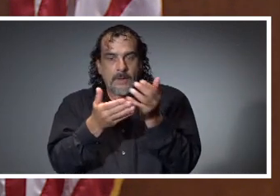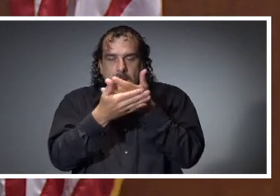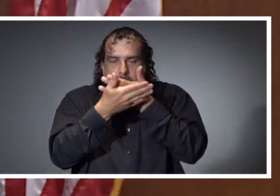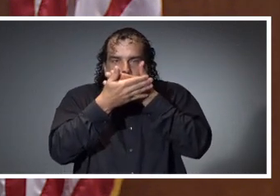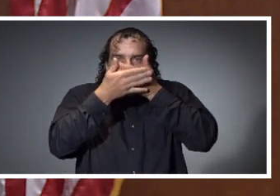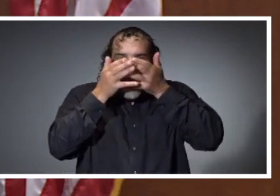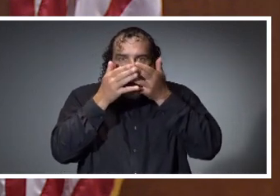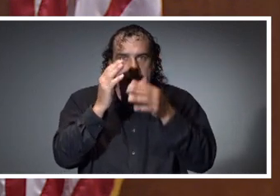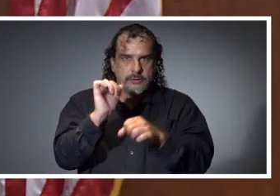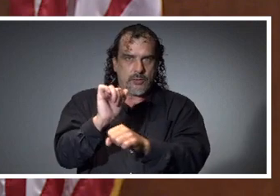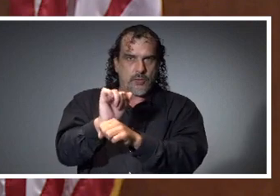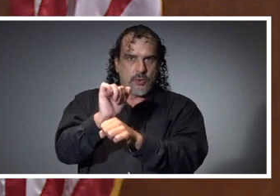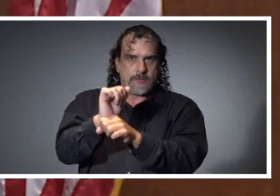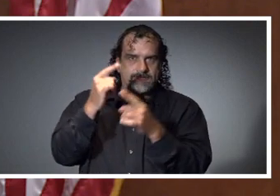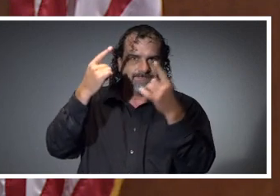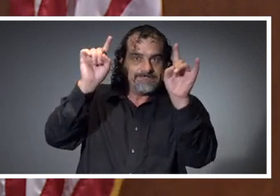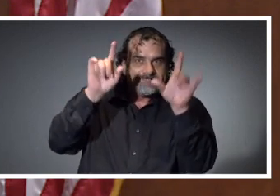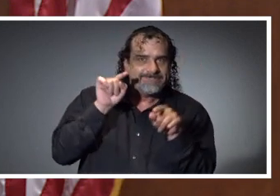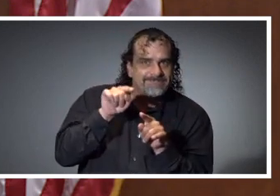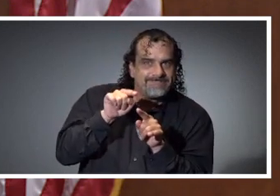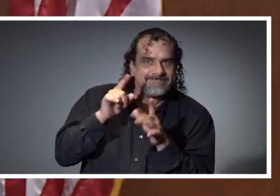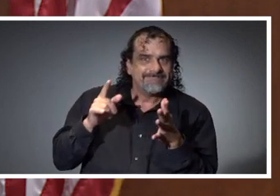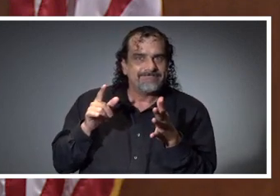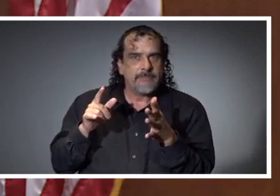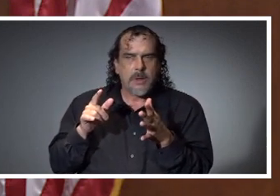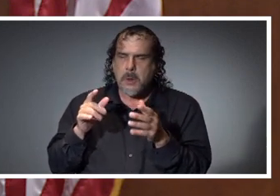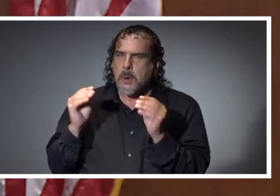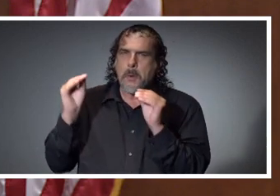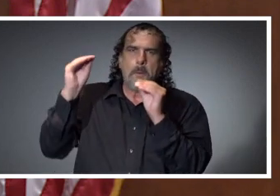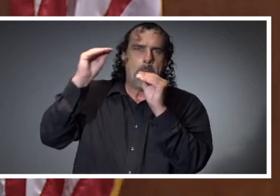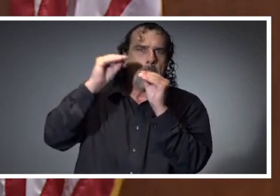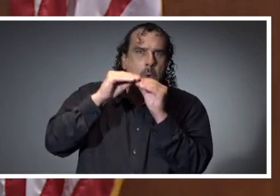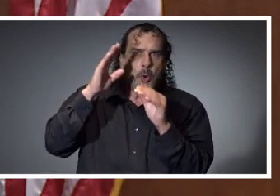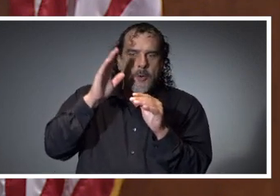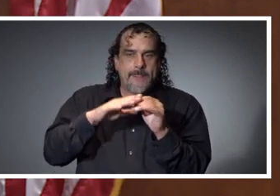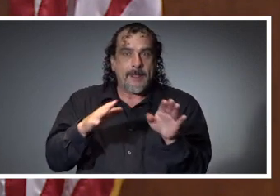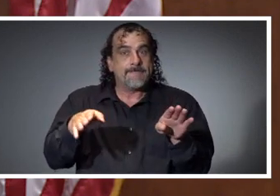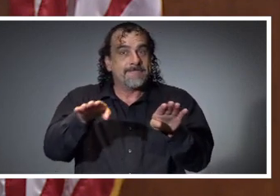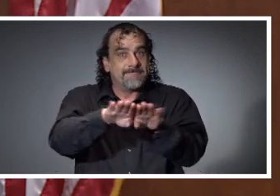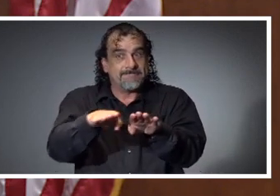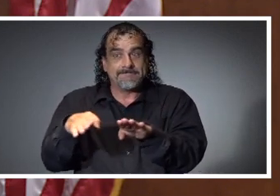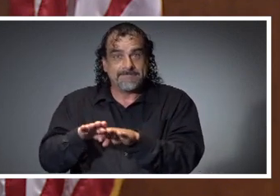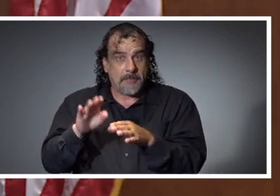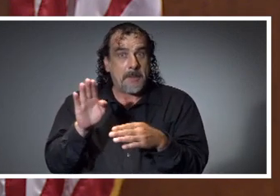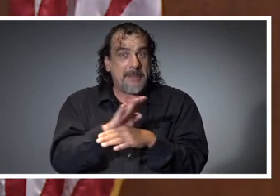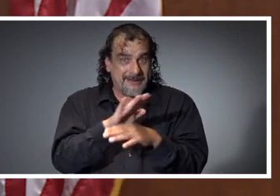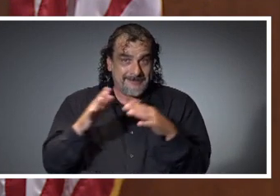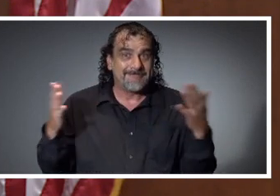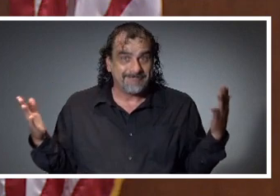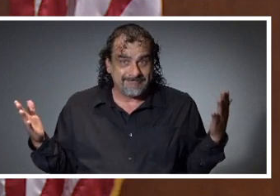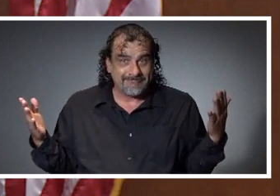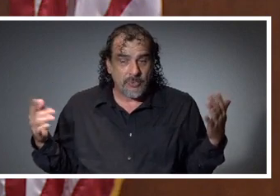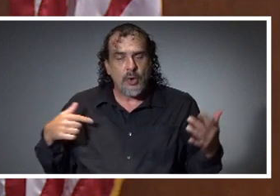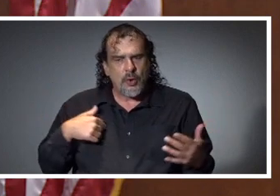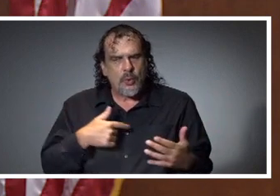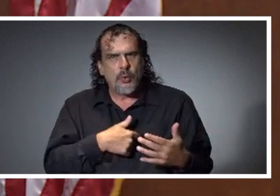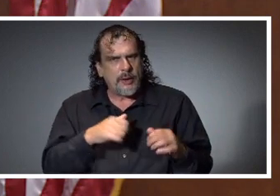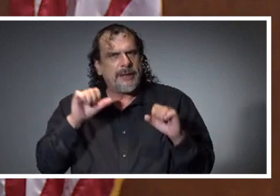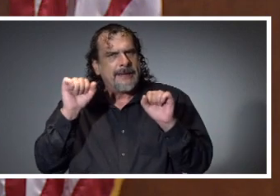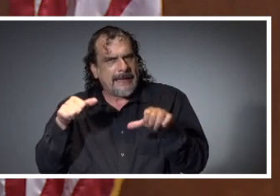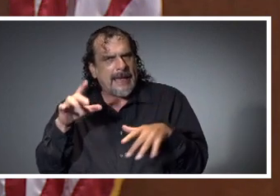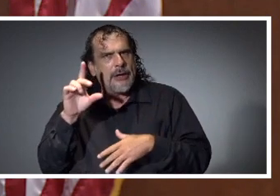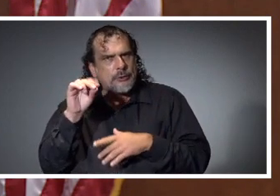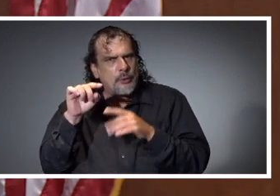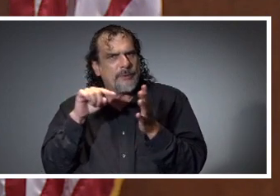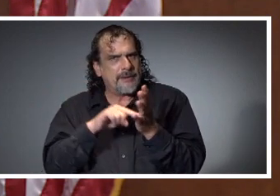work. Masks work far better than shutdowns. We can do this. We